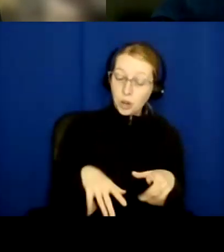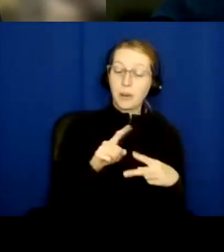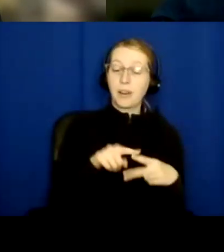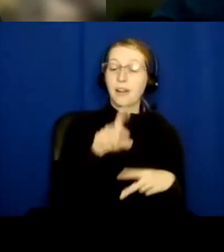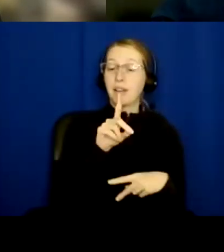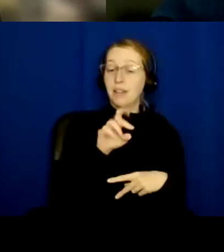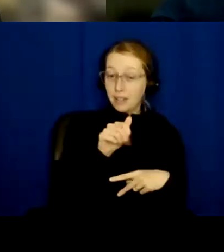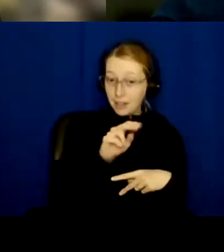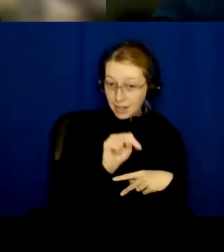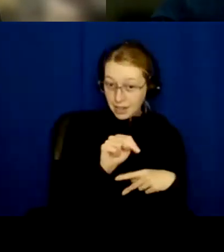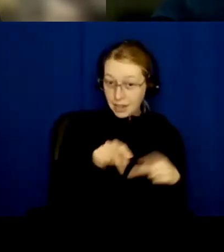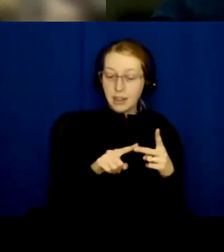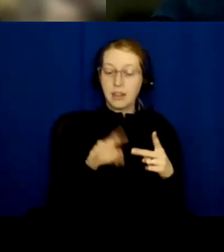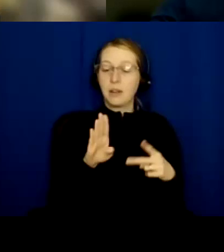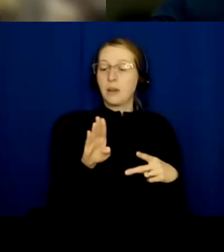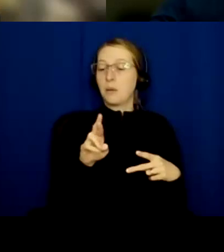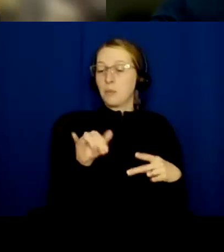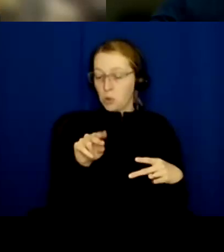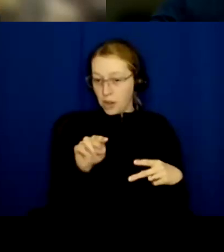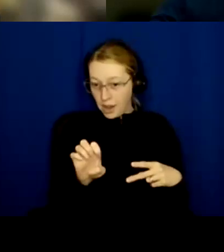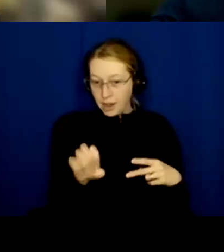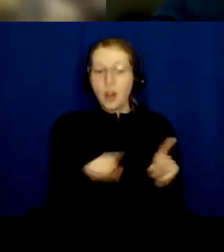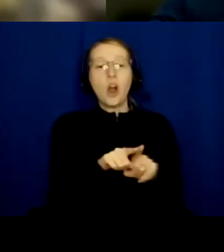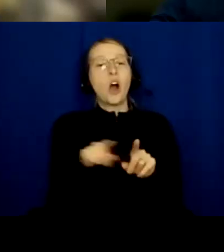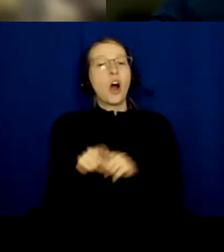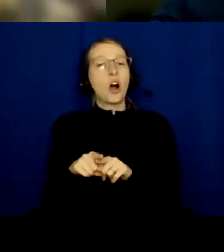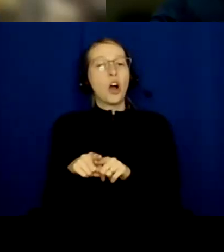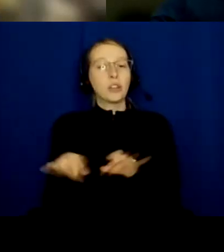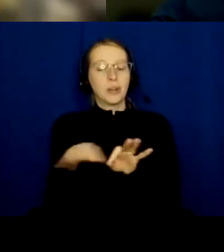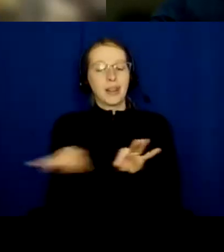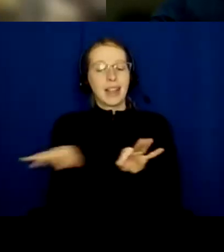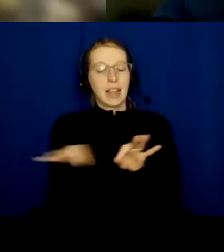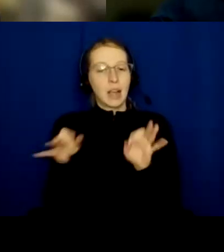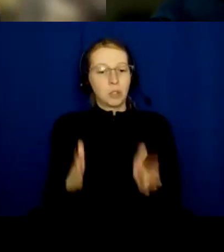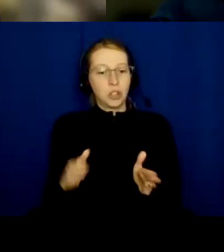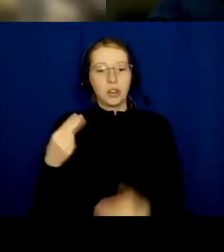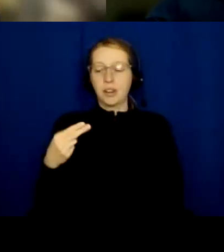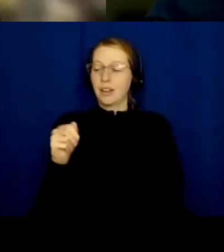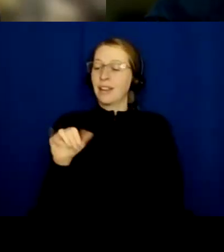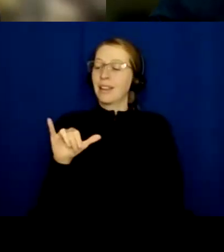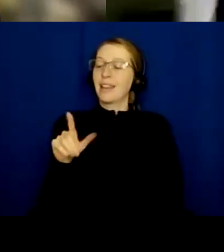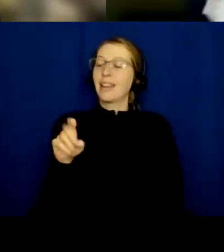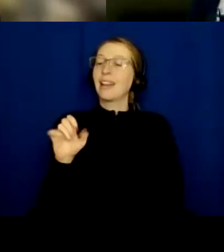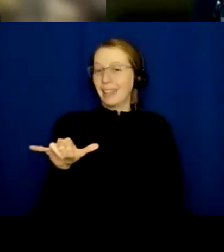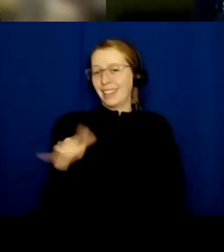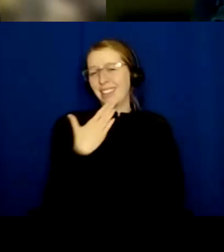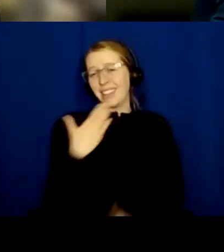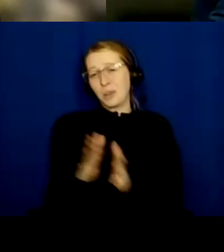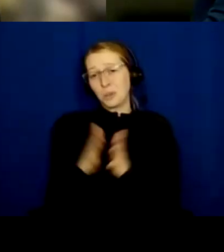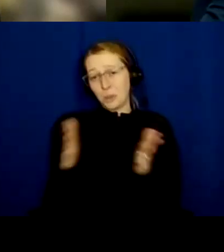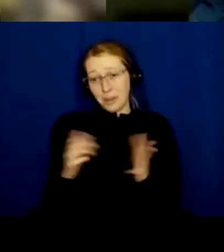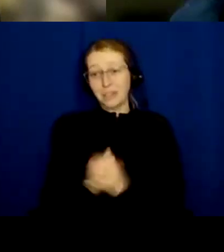and our captioner, Haley Hobart. Thank you so much. And there's